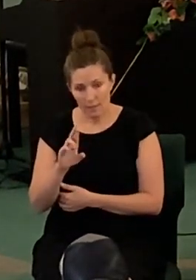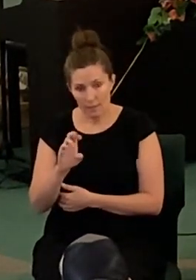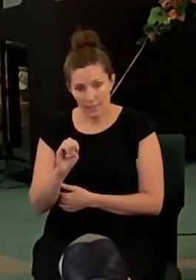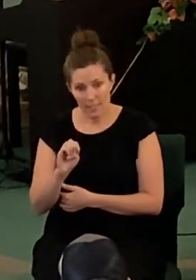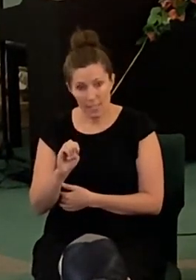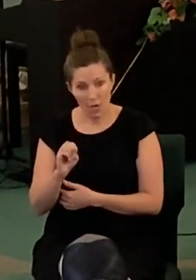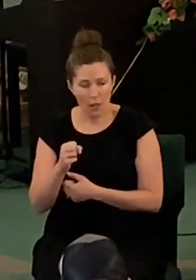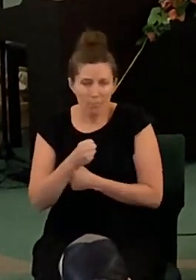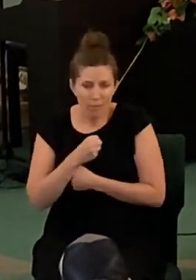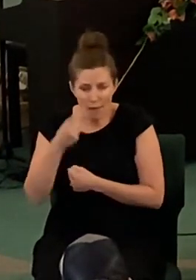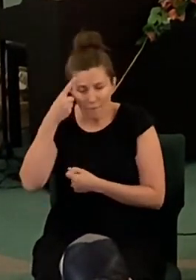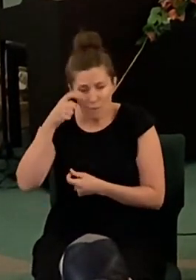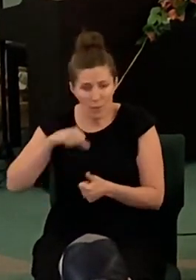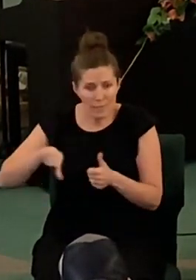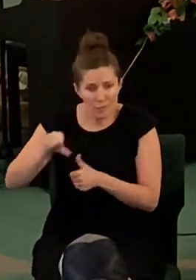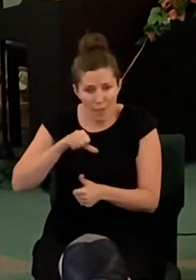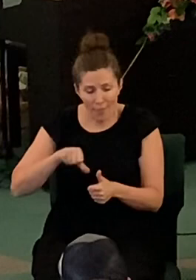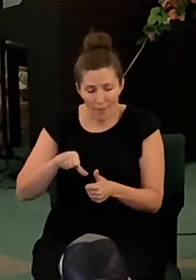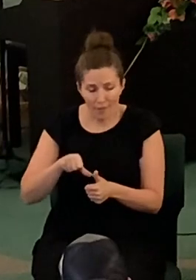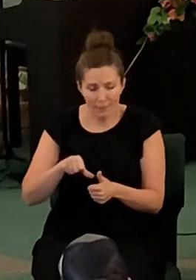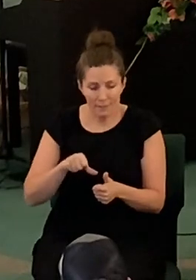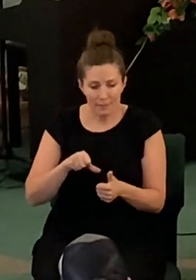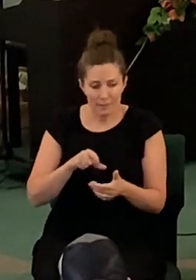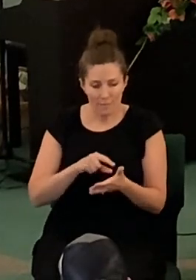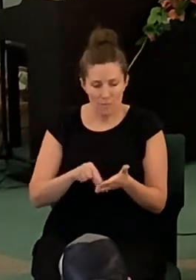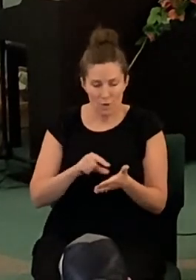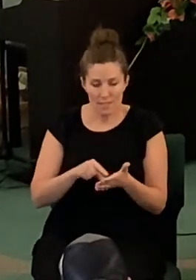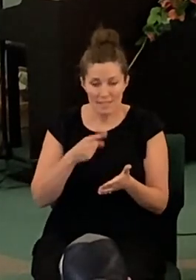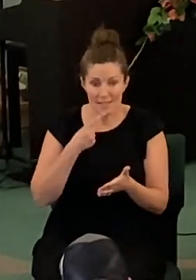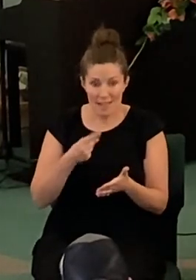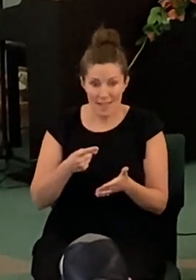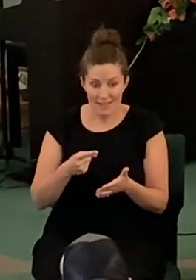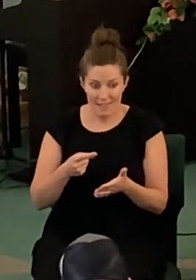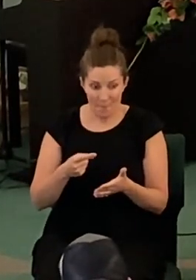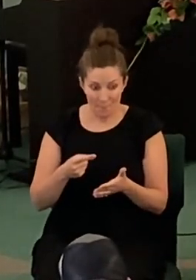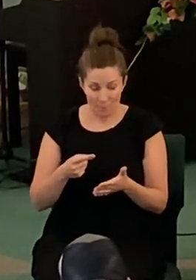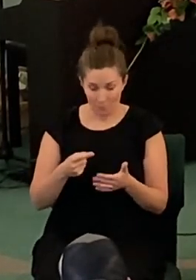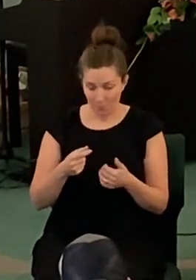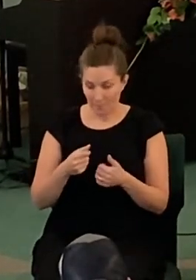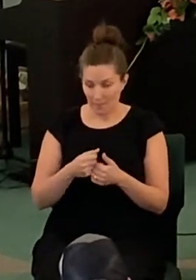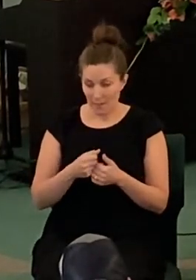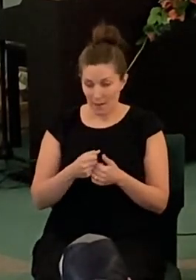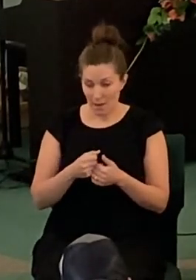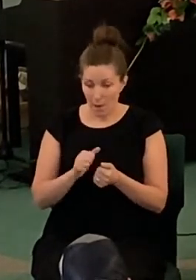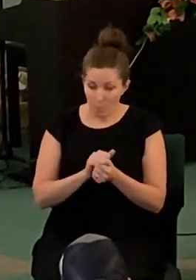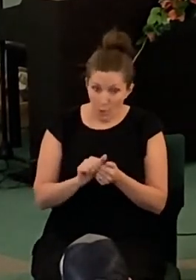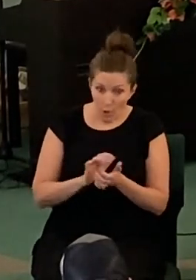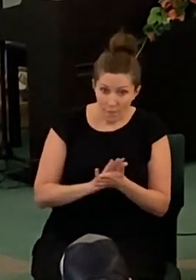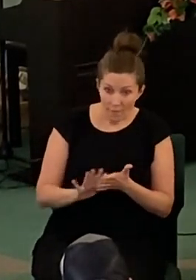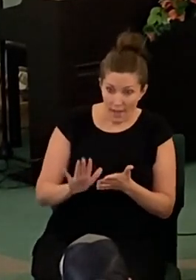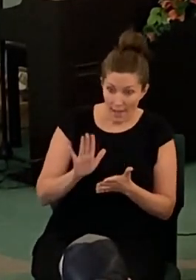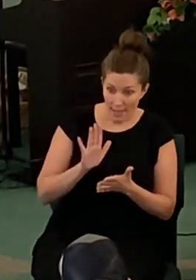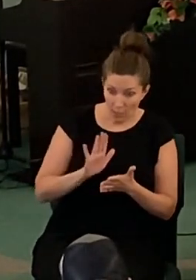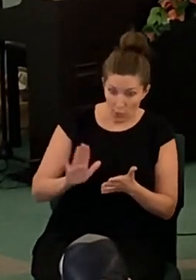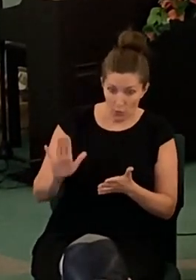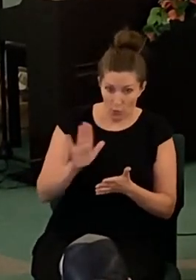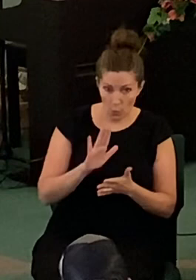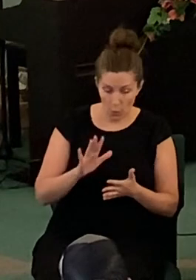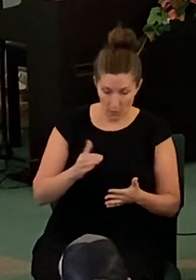Peter says, since you have, in obedience to the truth, purified your souls for a sincere love of the